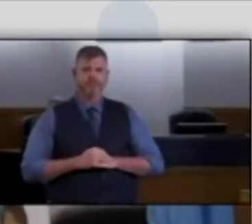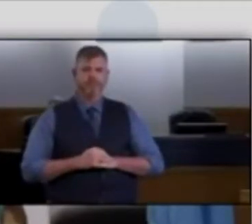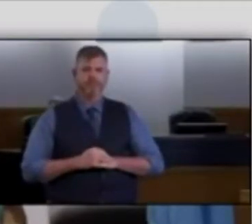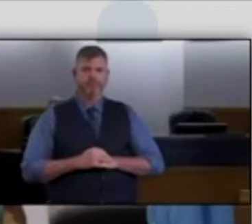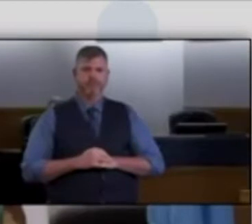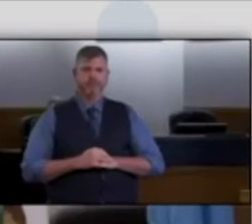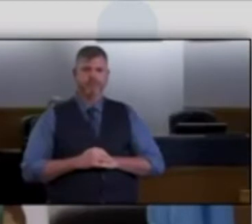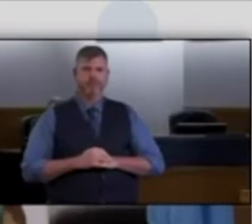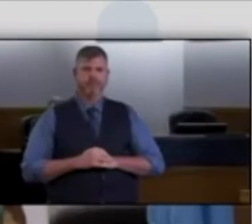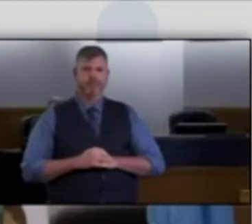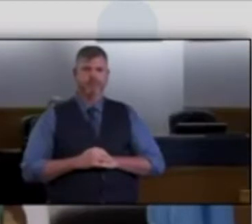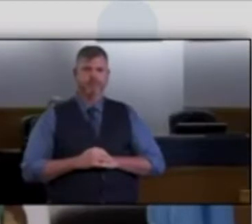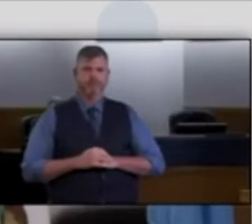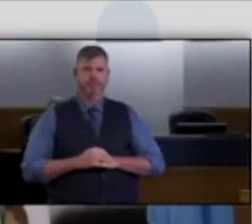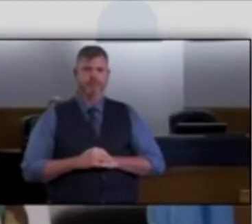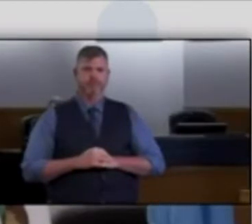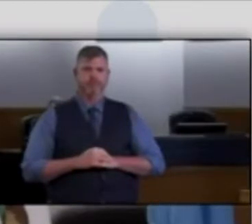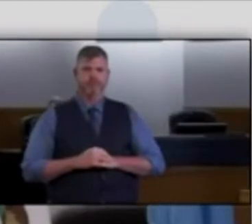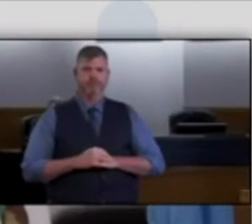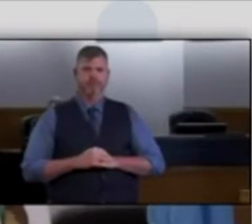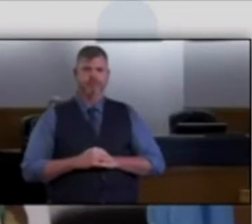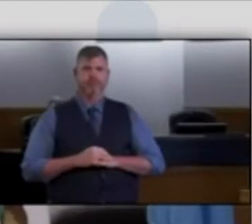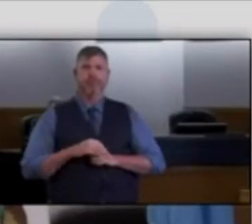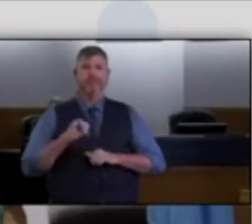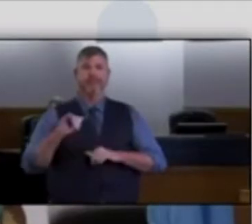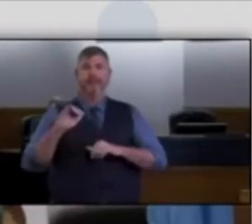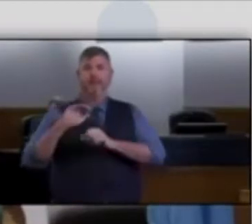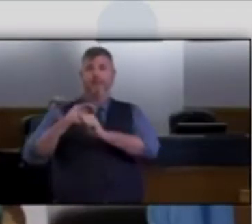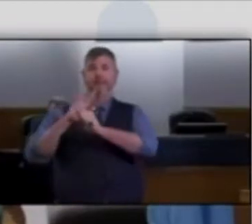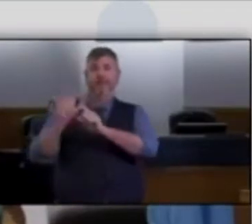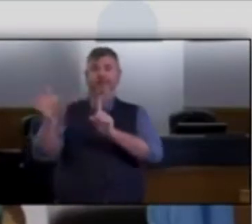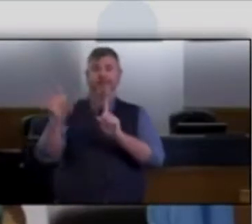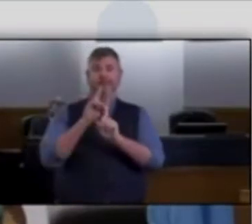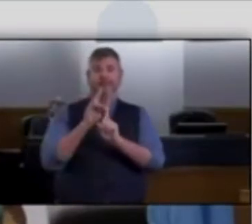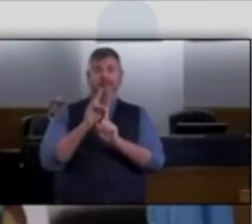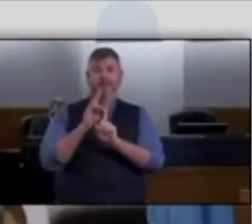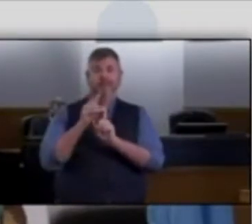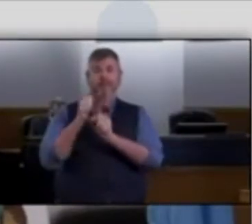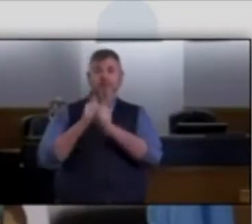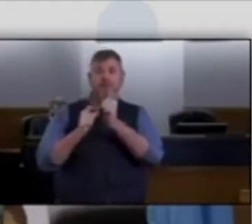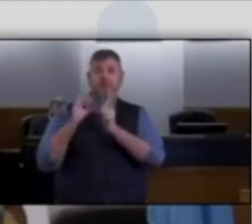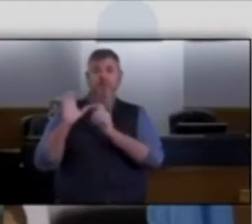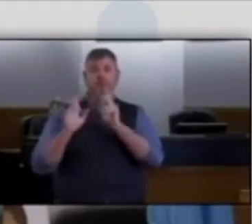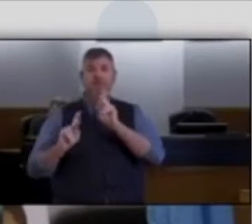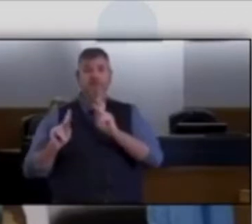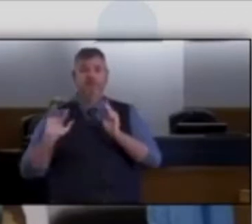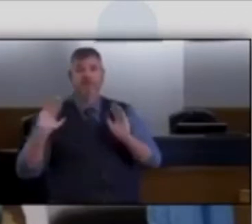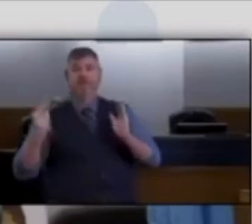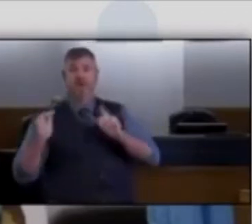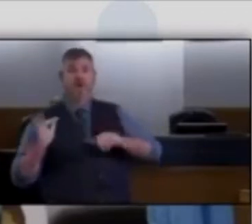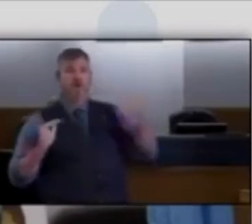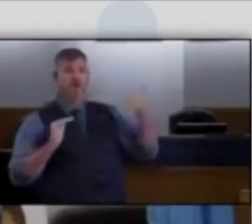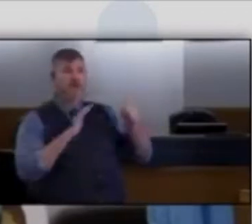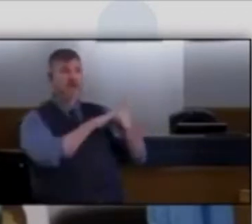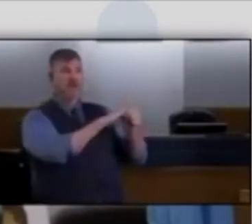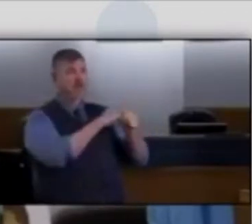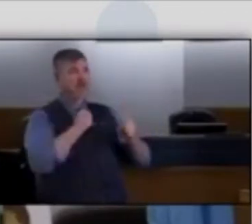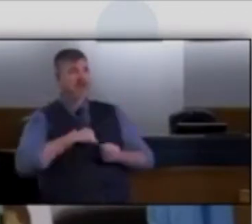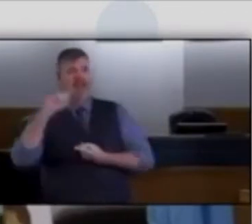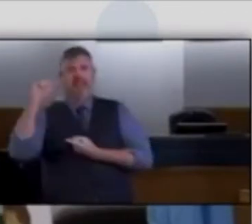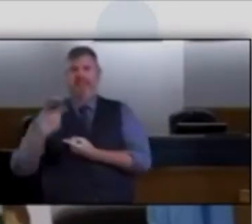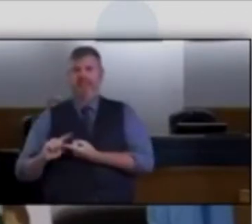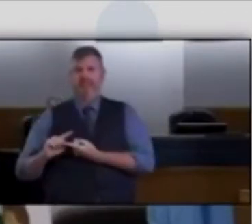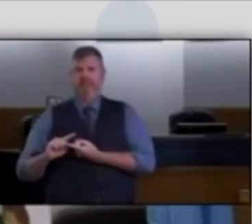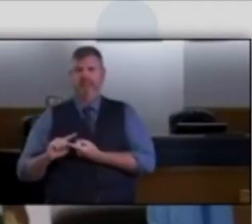than any other urban region in the state. But even our rates are increasing, and our daily case counts